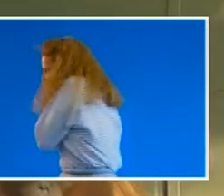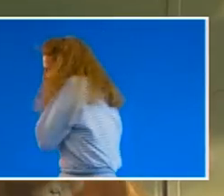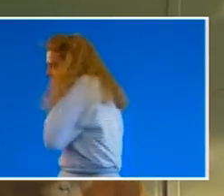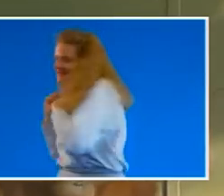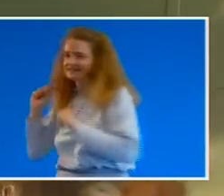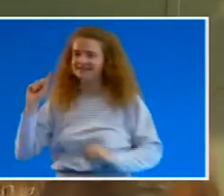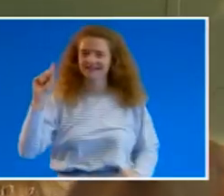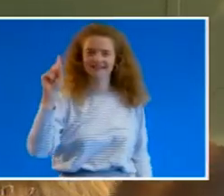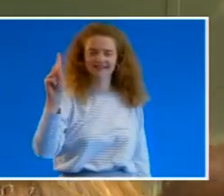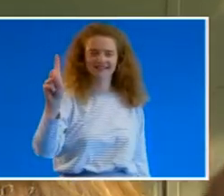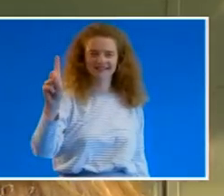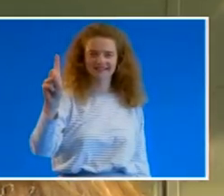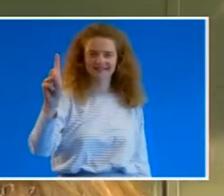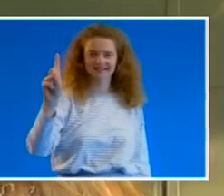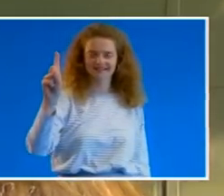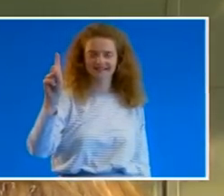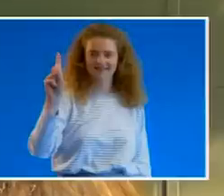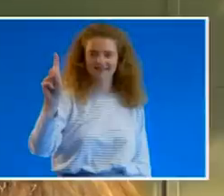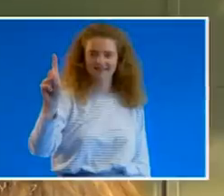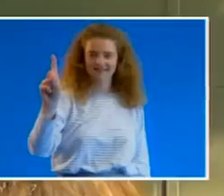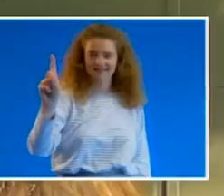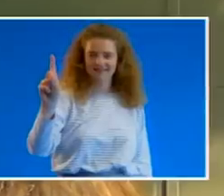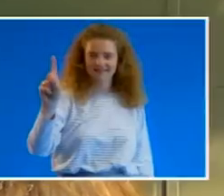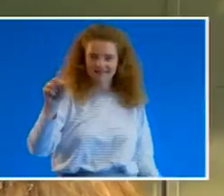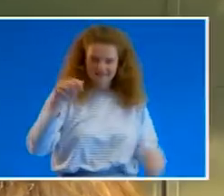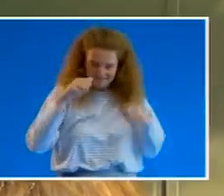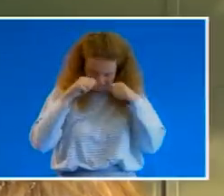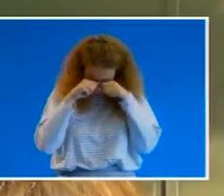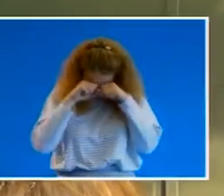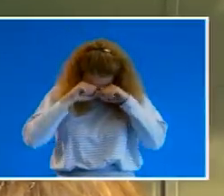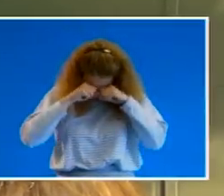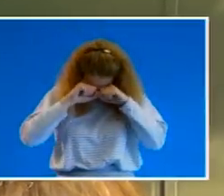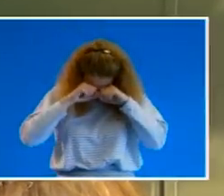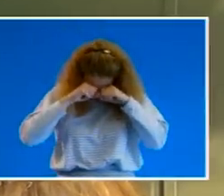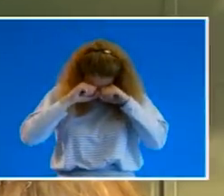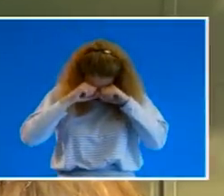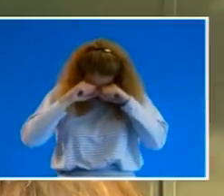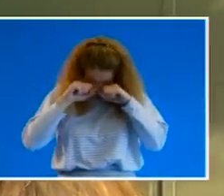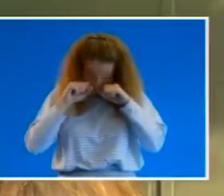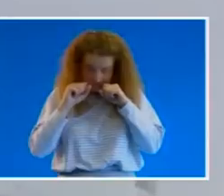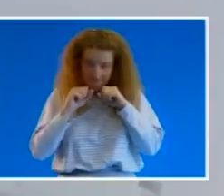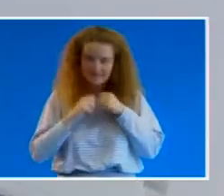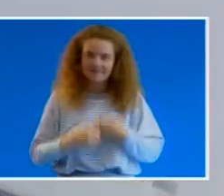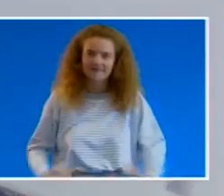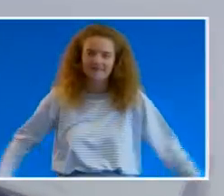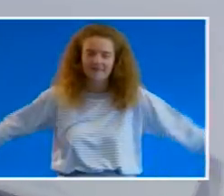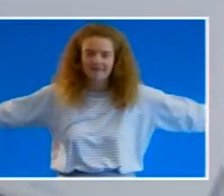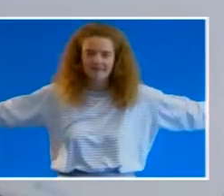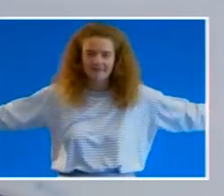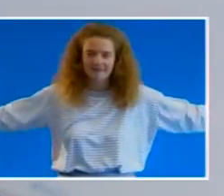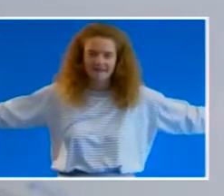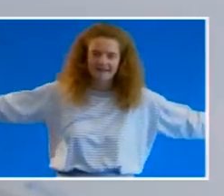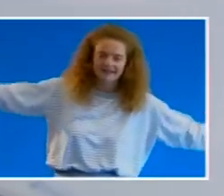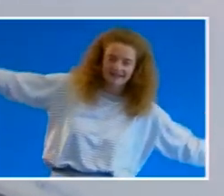ran away with it, then there was one. One little monkey cried all afternoon, so they put him in